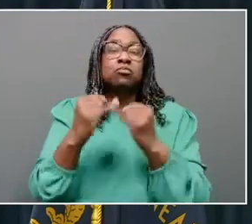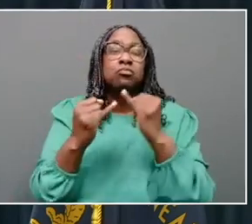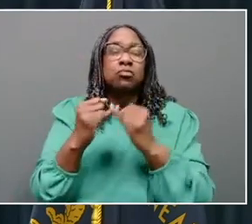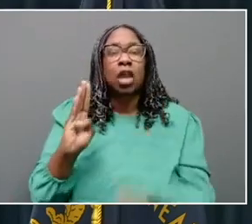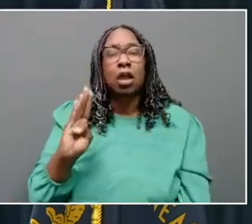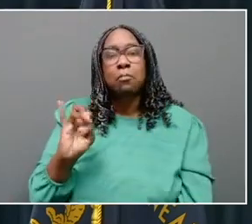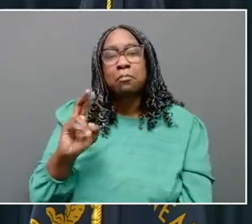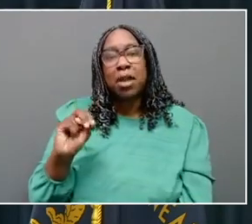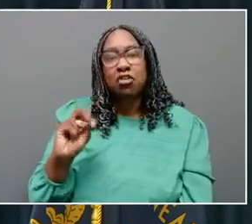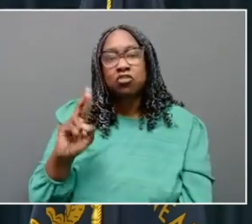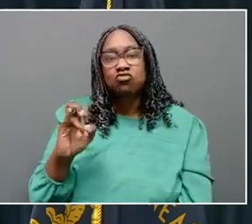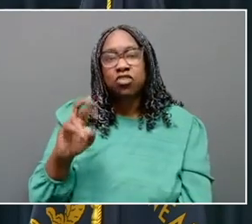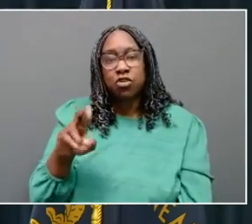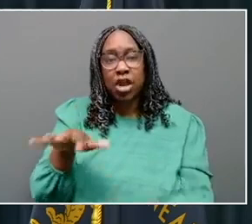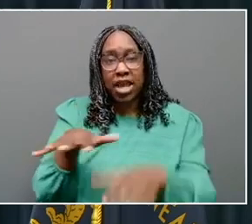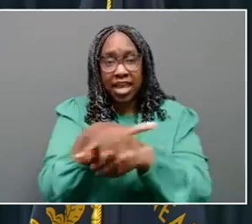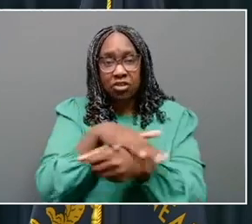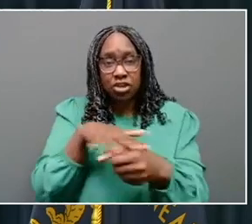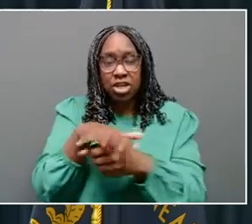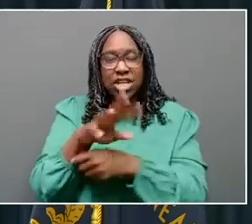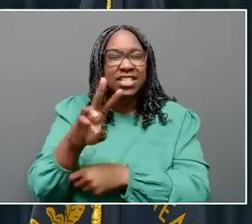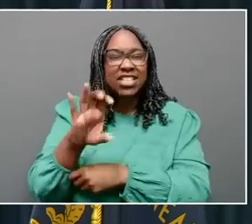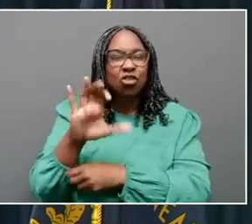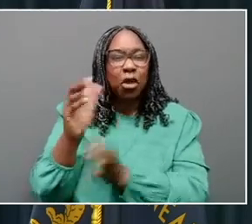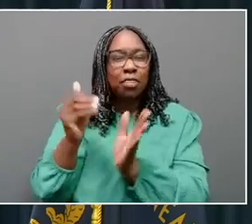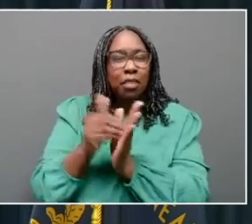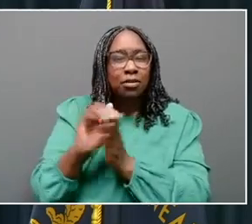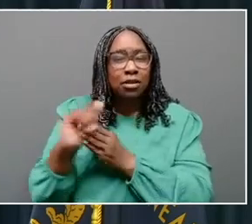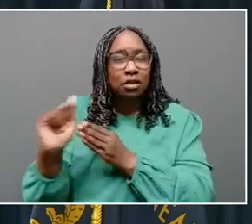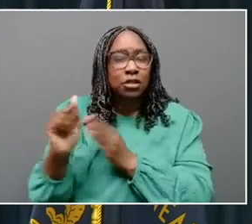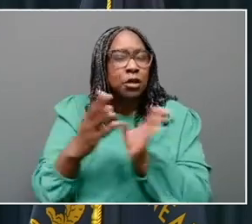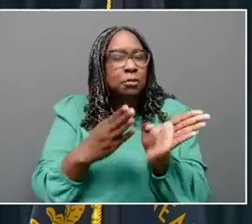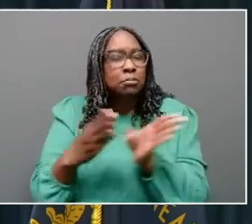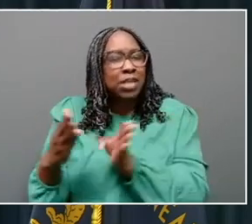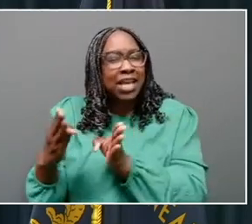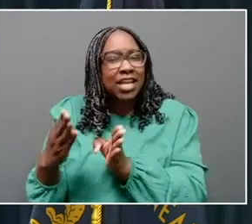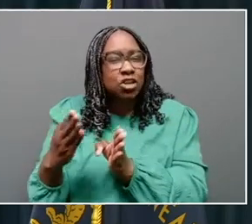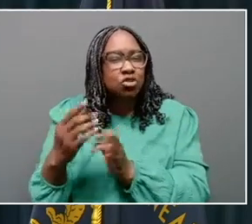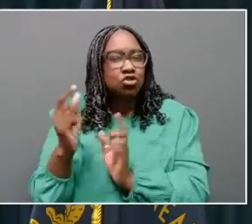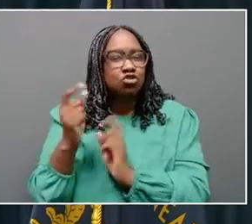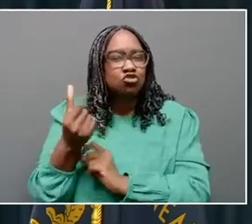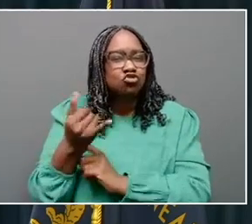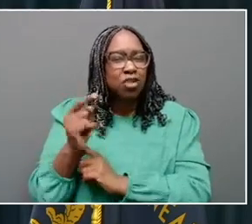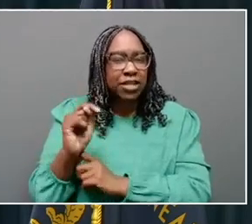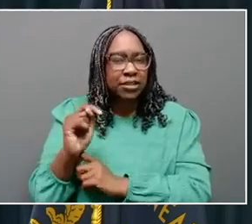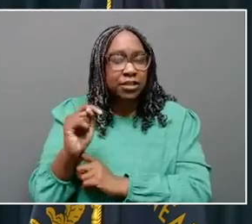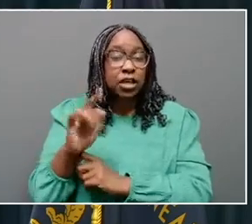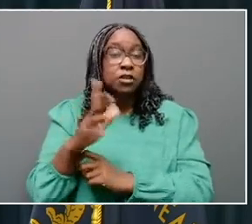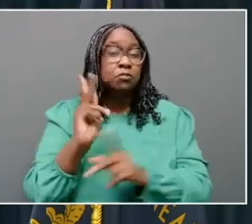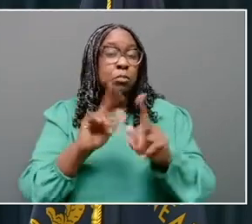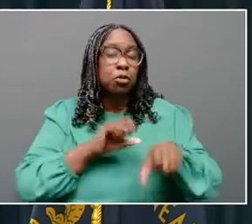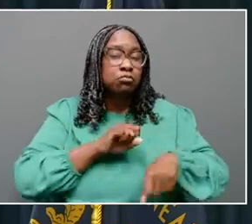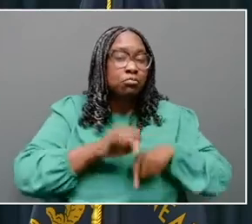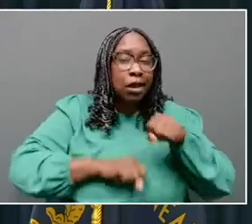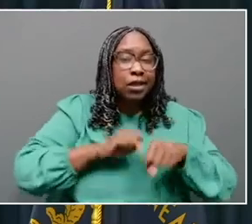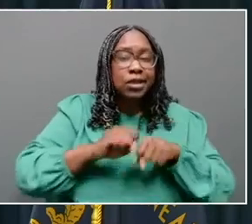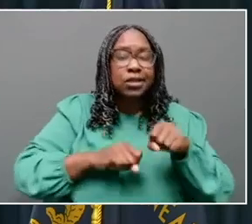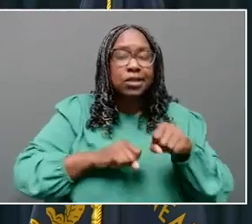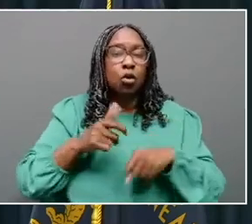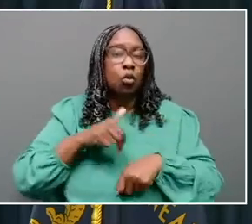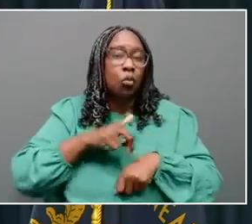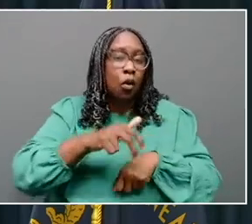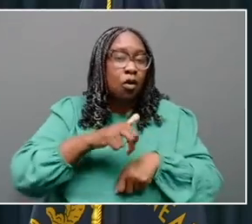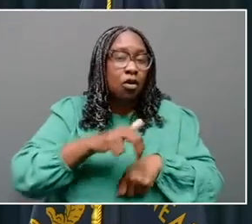awarded $600,000 in a planning grant. It's going to be used to inventory bike and pedestrian facilities in 10 counties and explore